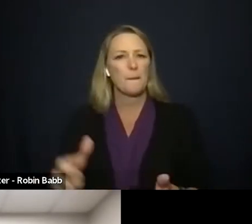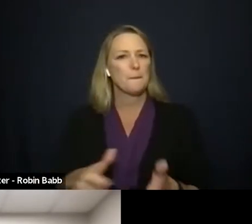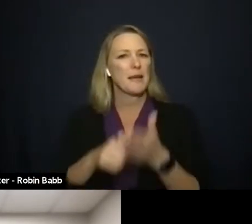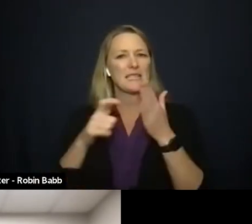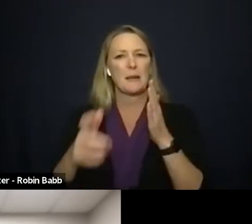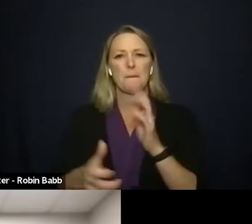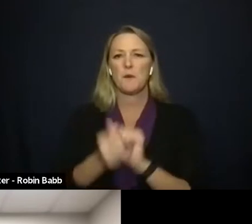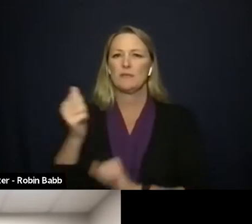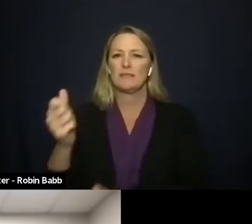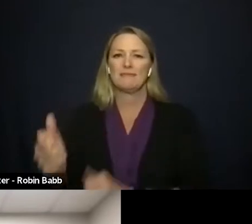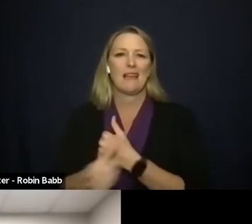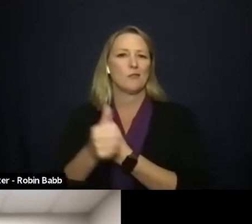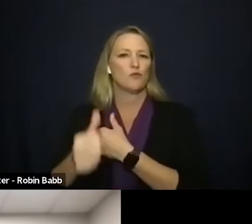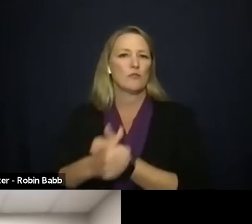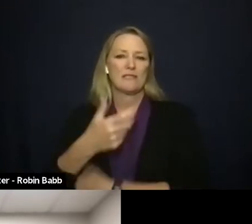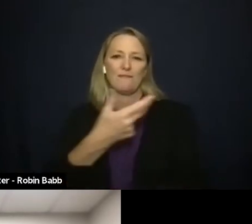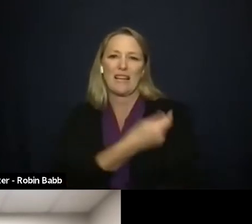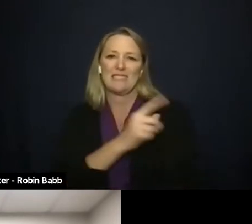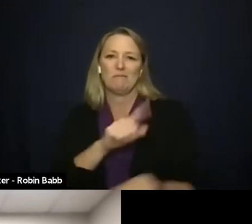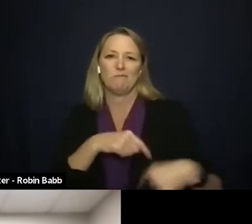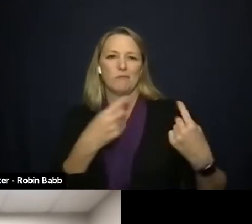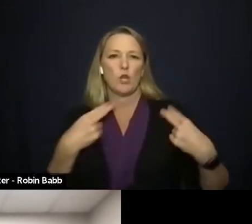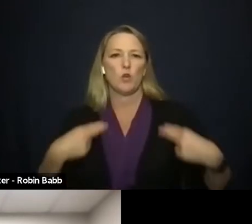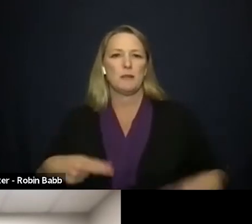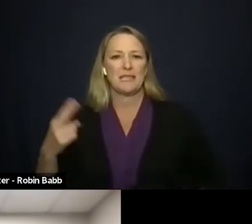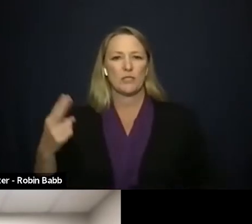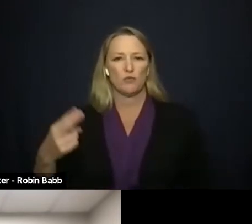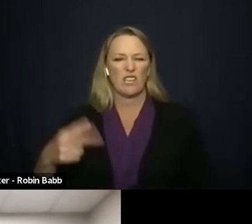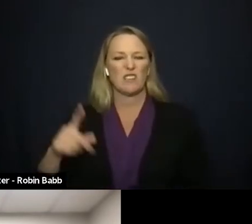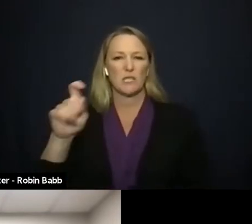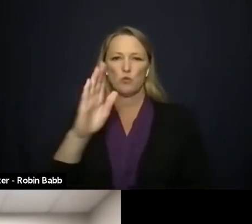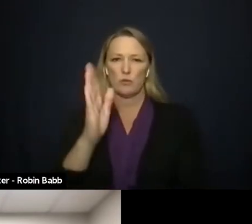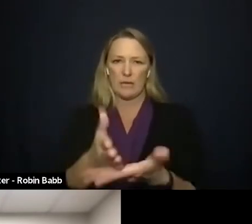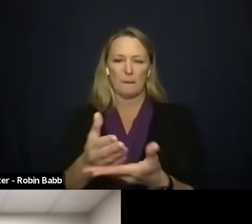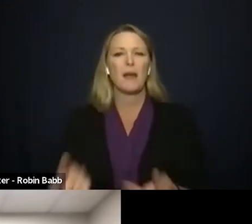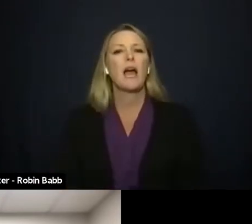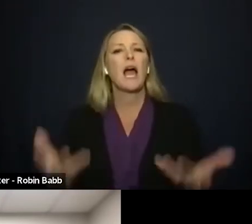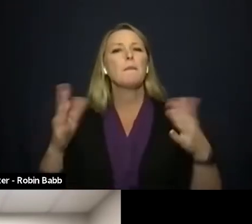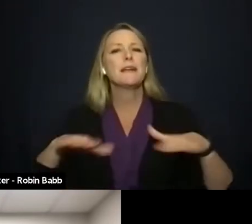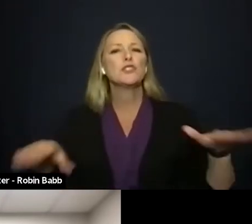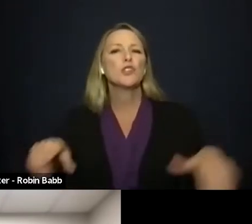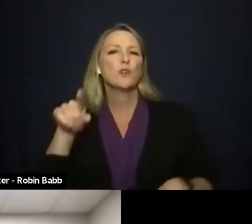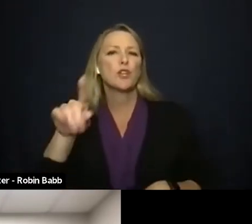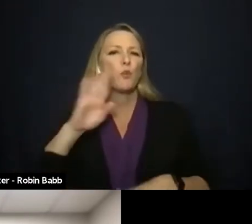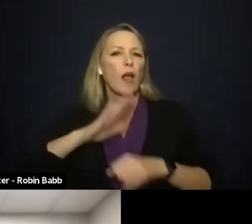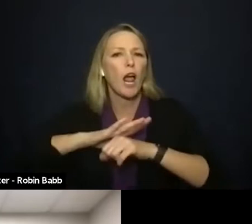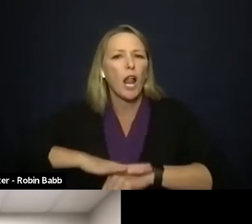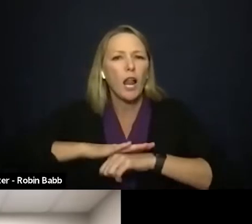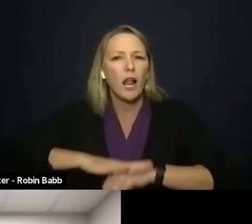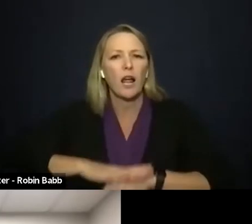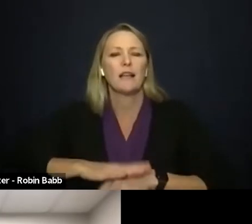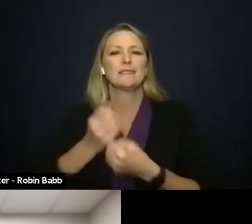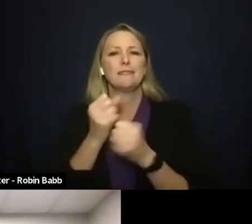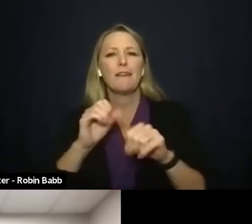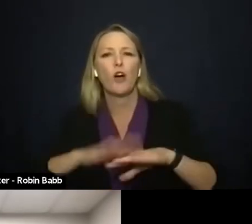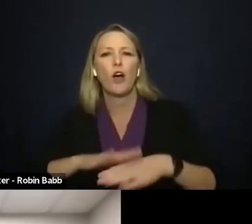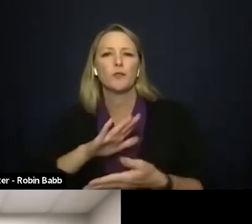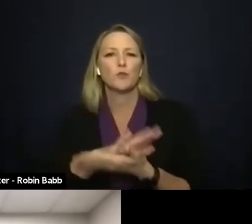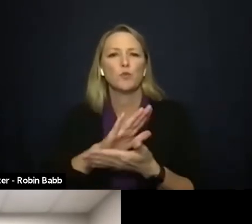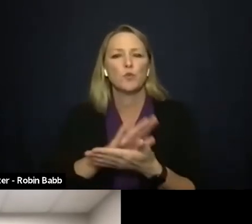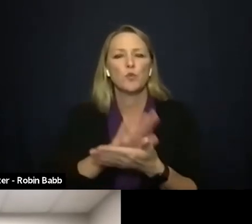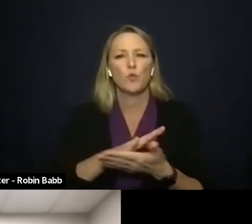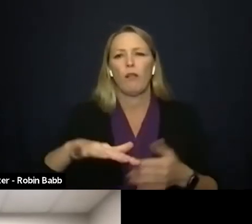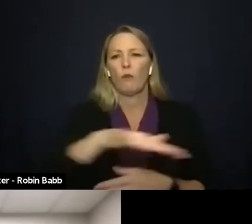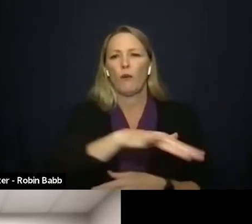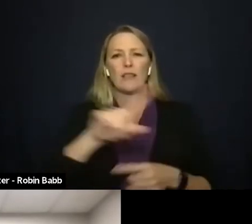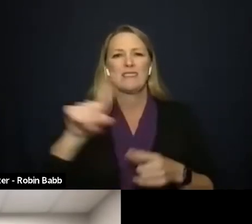vaccine in human history this needs to stop how many children are y'all gonna resuscitate on school grounds the day they get their shots